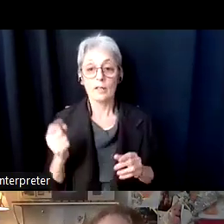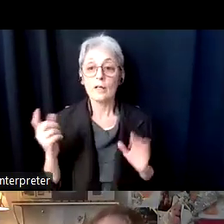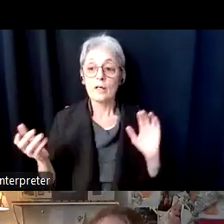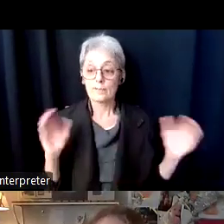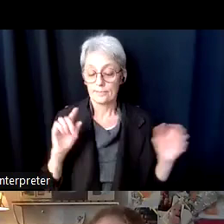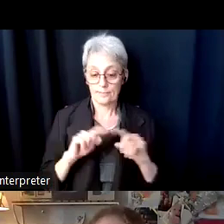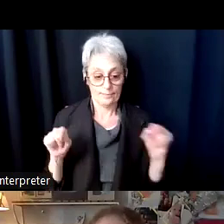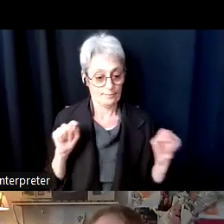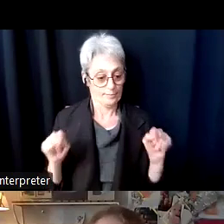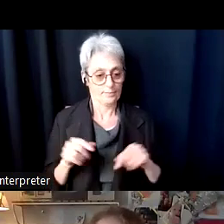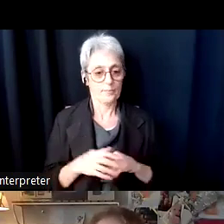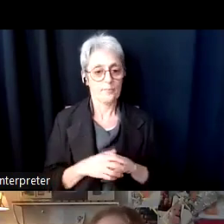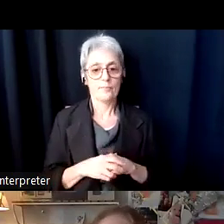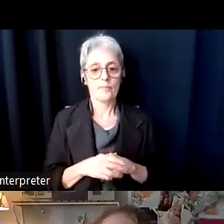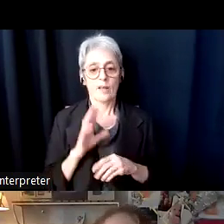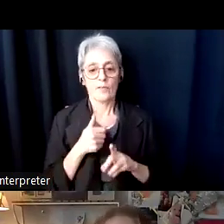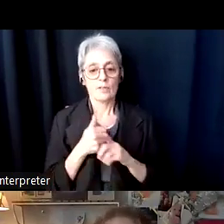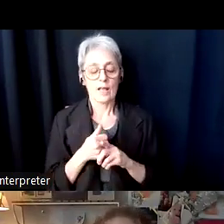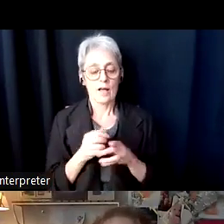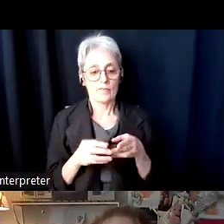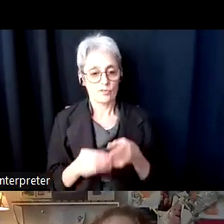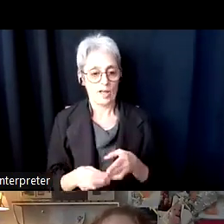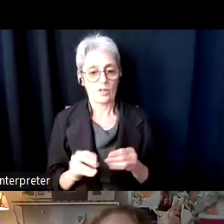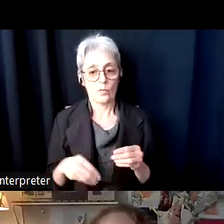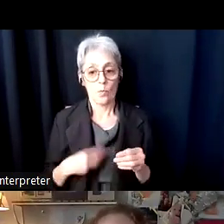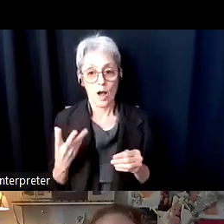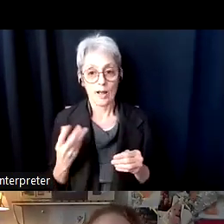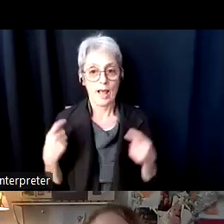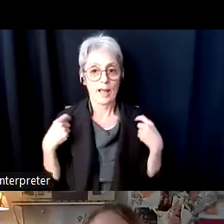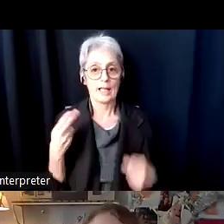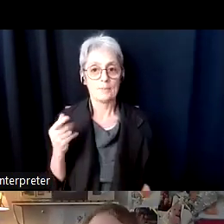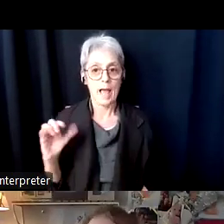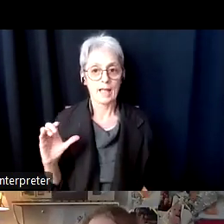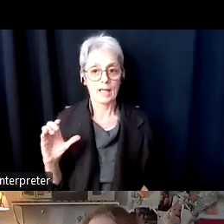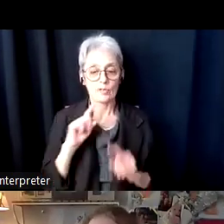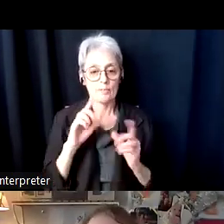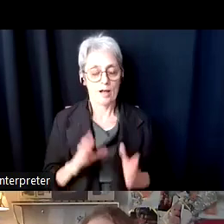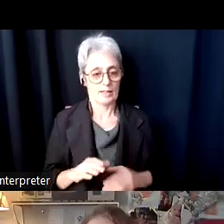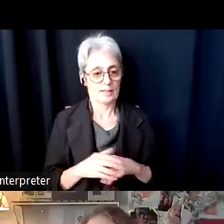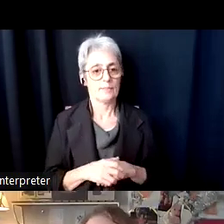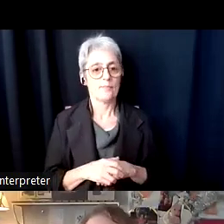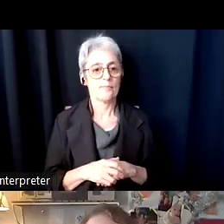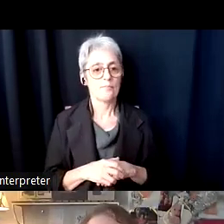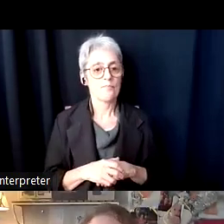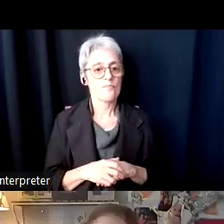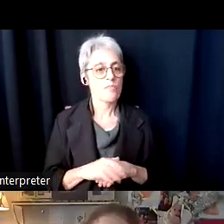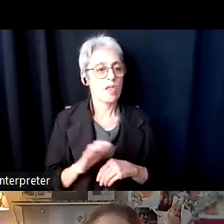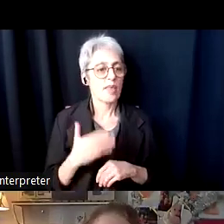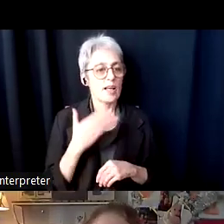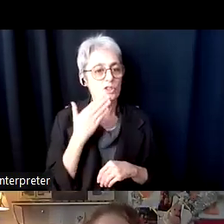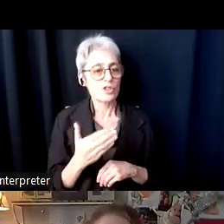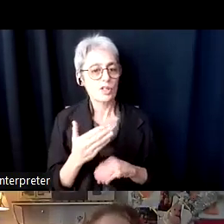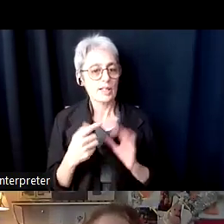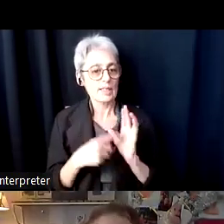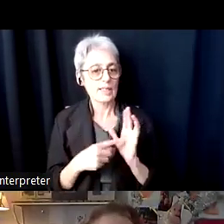of self-direction among white respondents and Hispanic respondents. This is a really good example of why we think we need to think